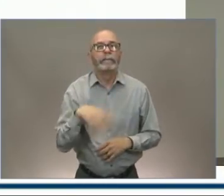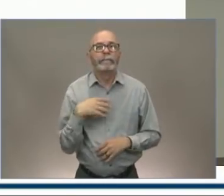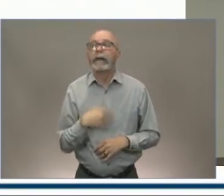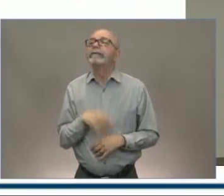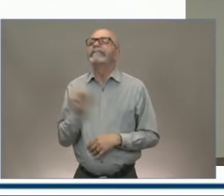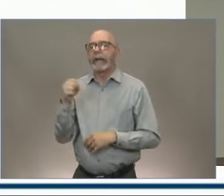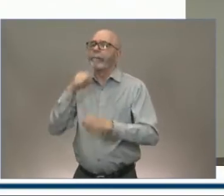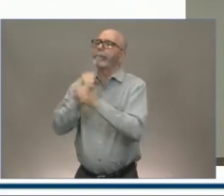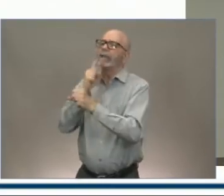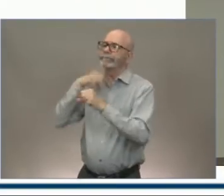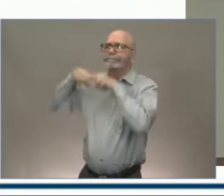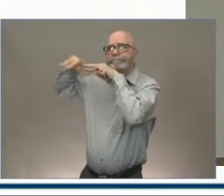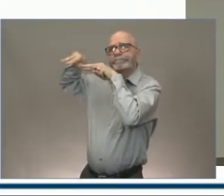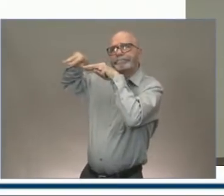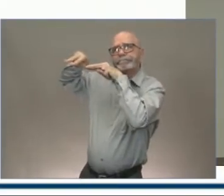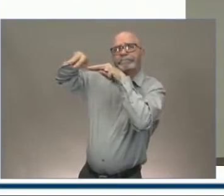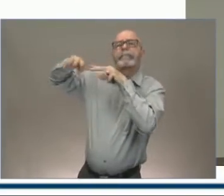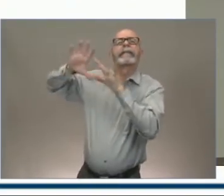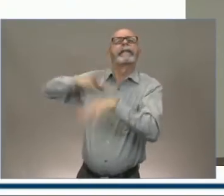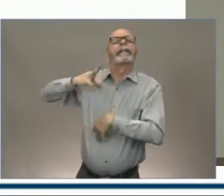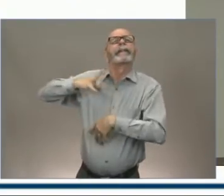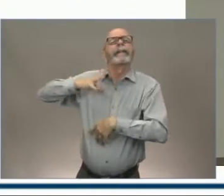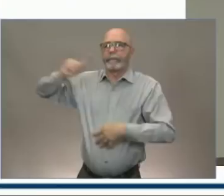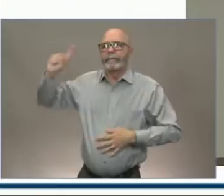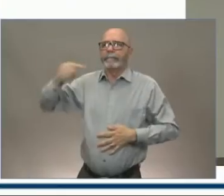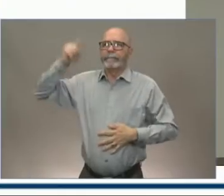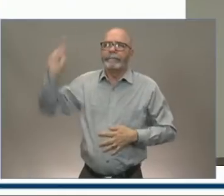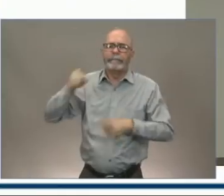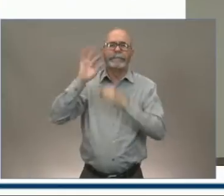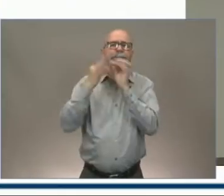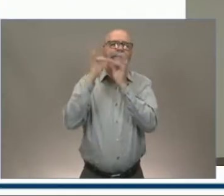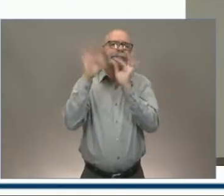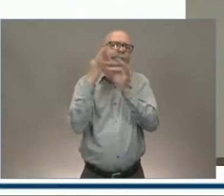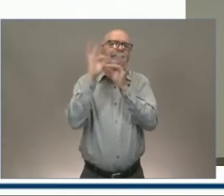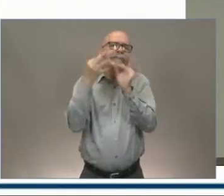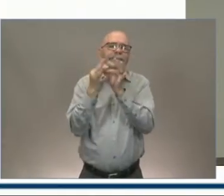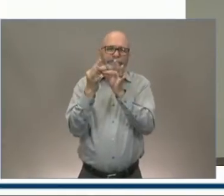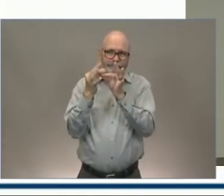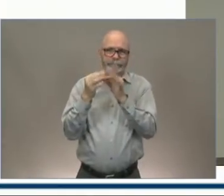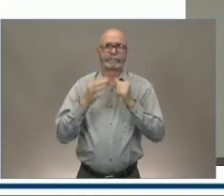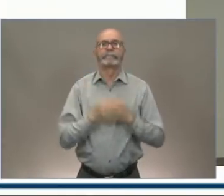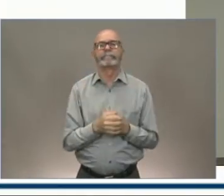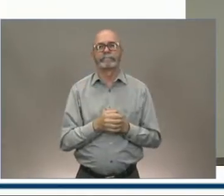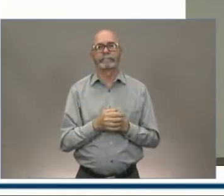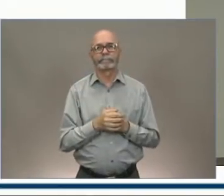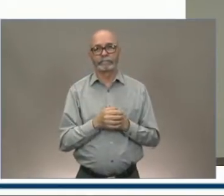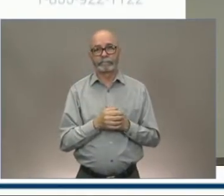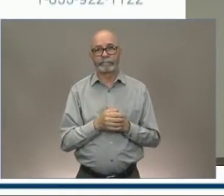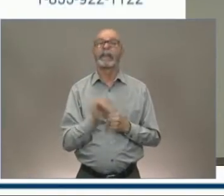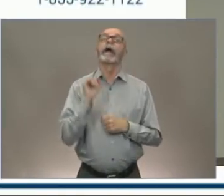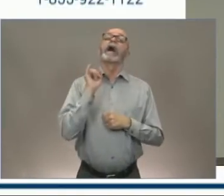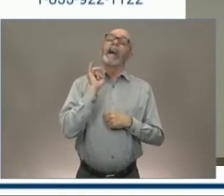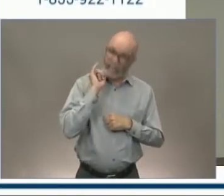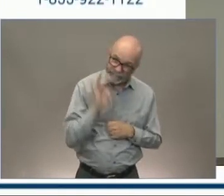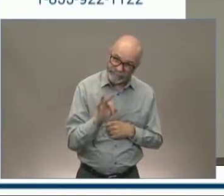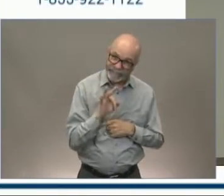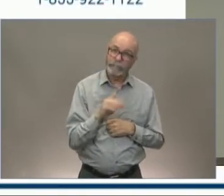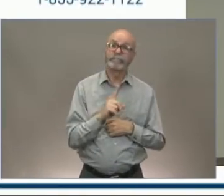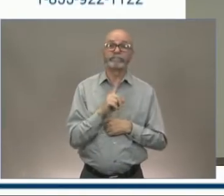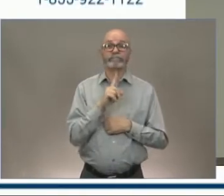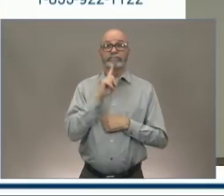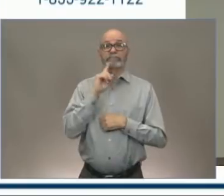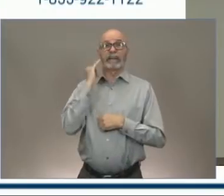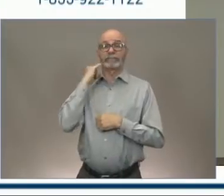for the next few days. If the pattern continues that we're seeing, we may be in a position to